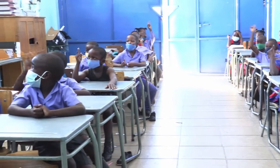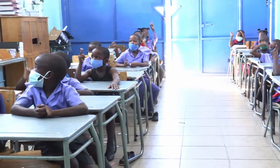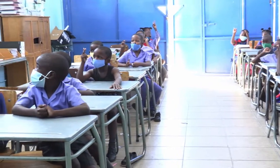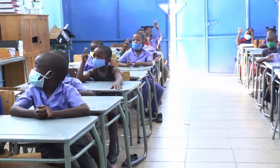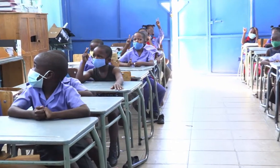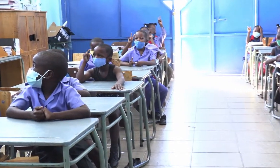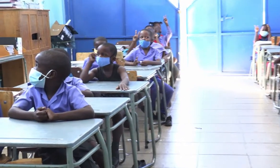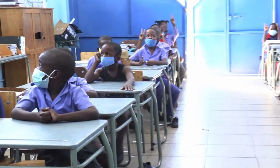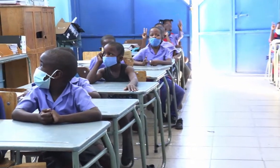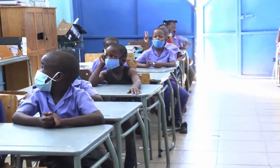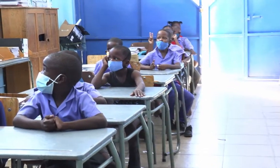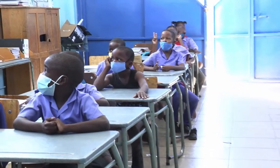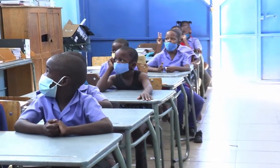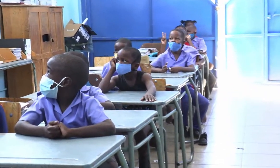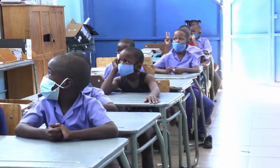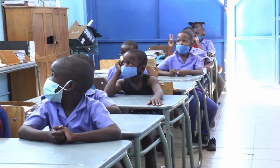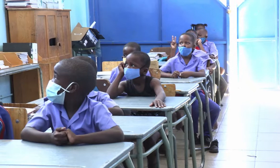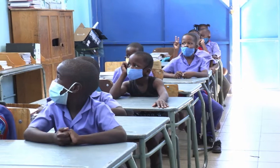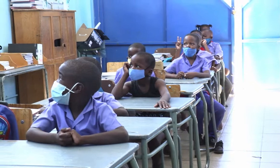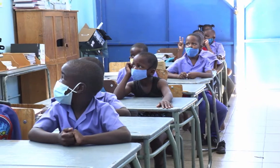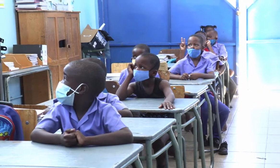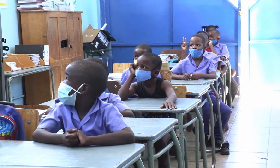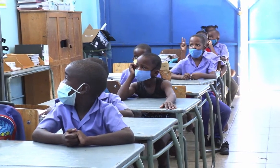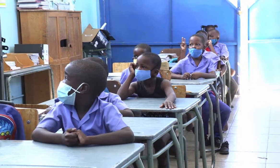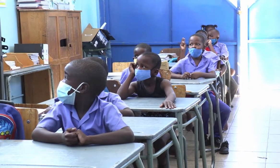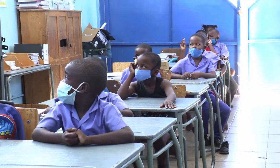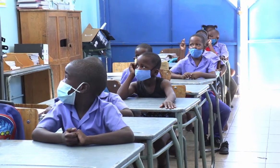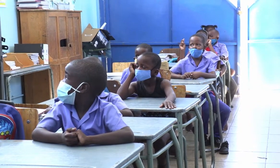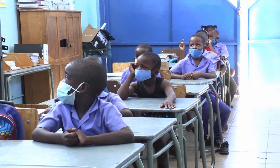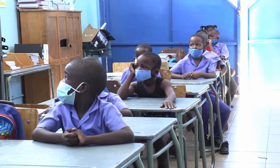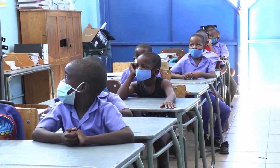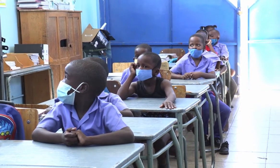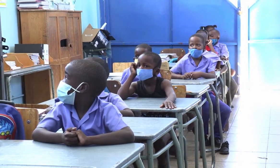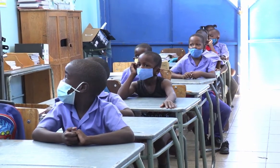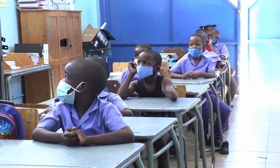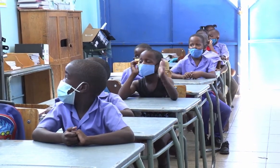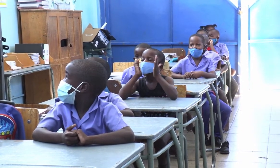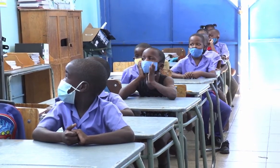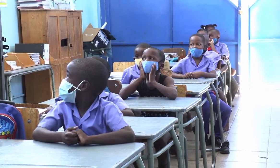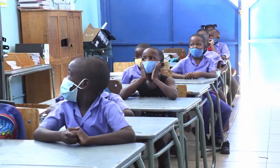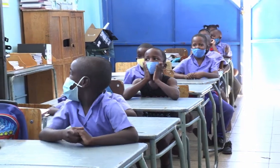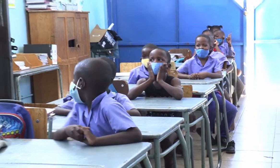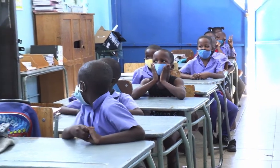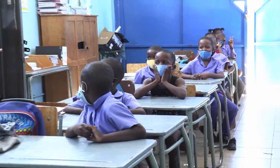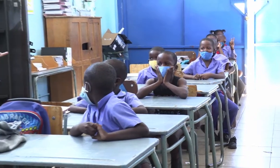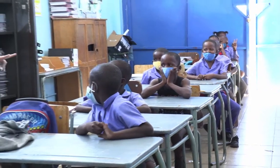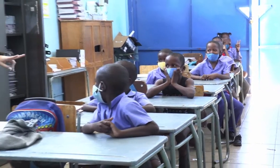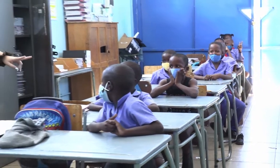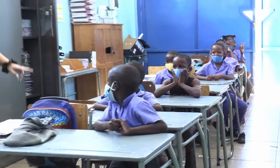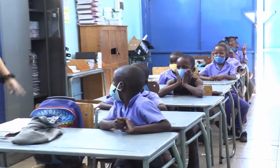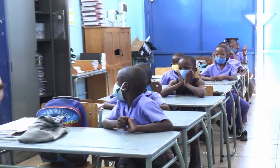2. But you're too smart to be in grade 2. You should be grade 7. No. No. Just grade